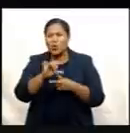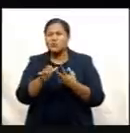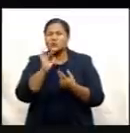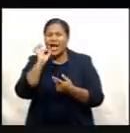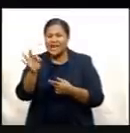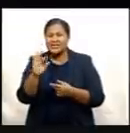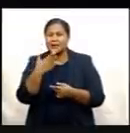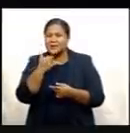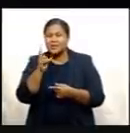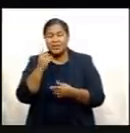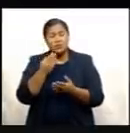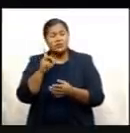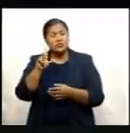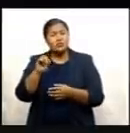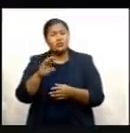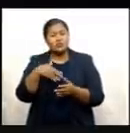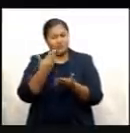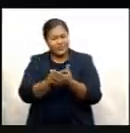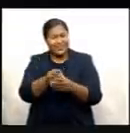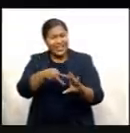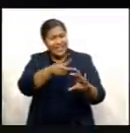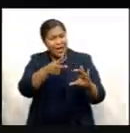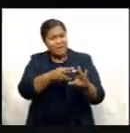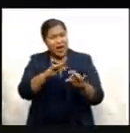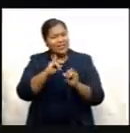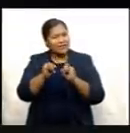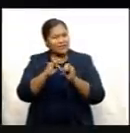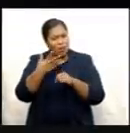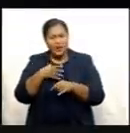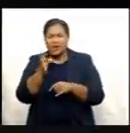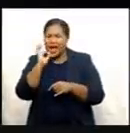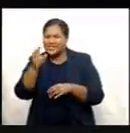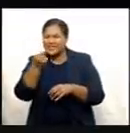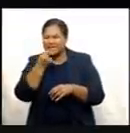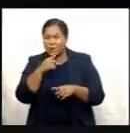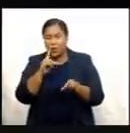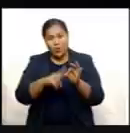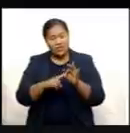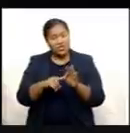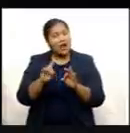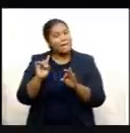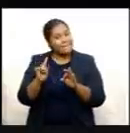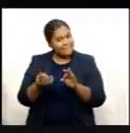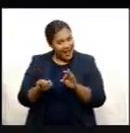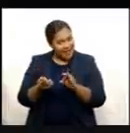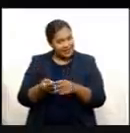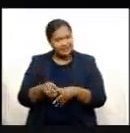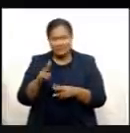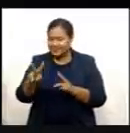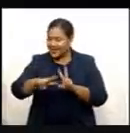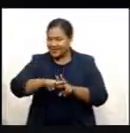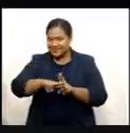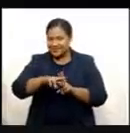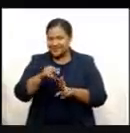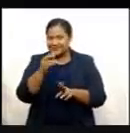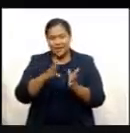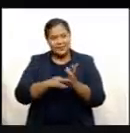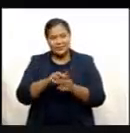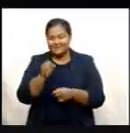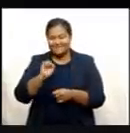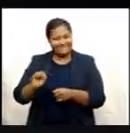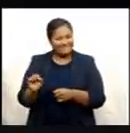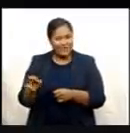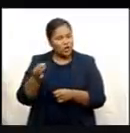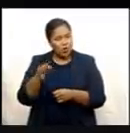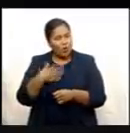do an on-camera interview as we wanted to ask him a few more questions. However, the Sodelpa MP refused to come